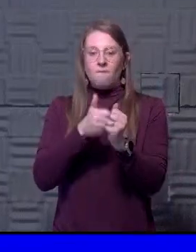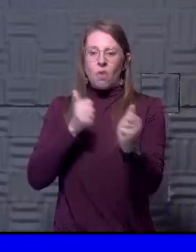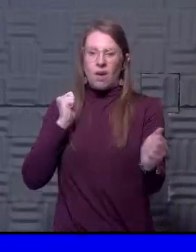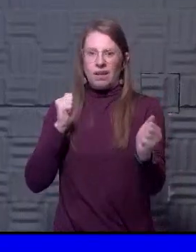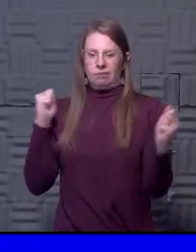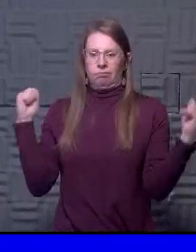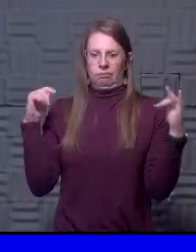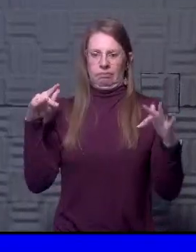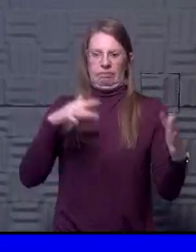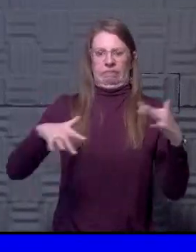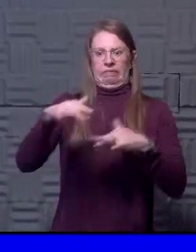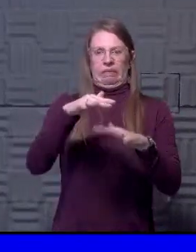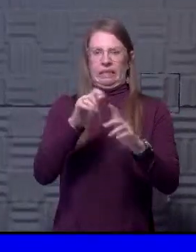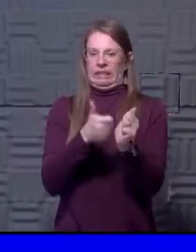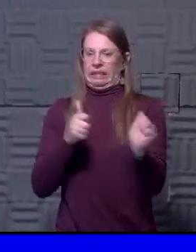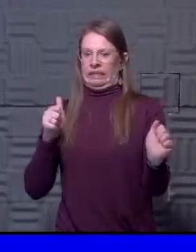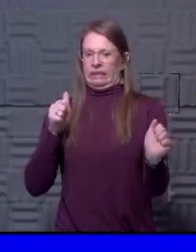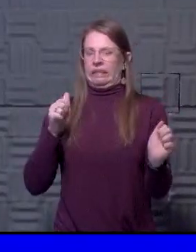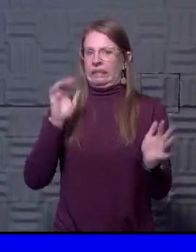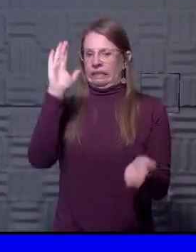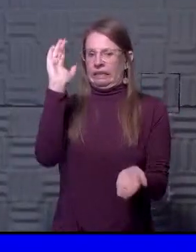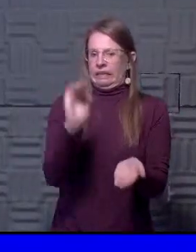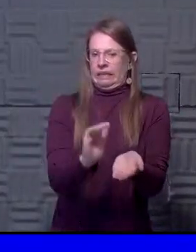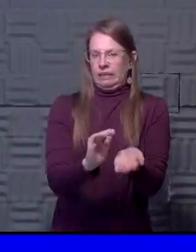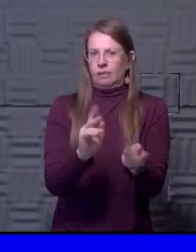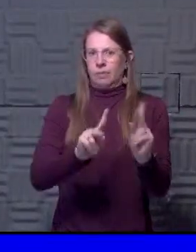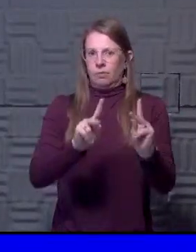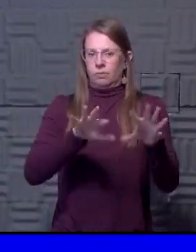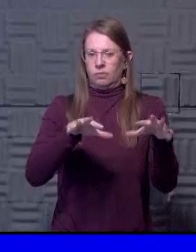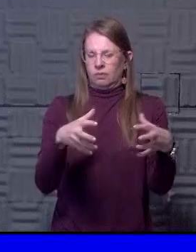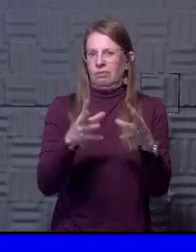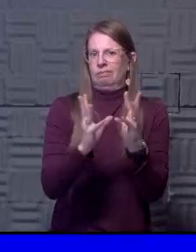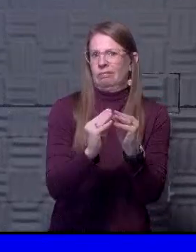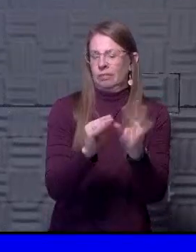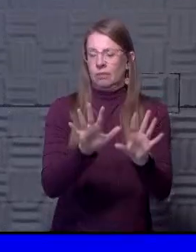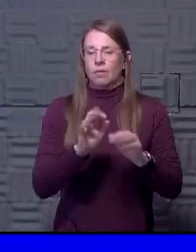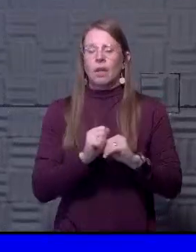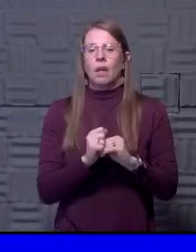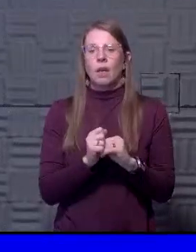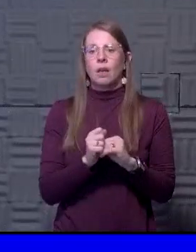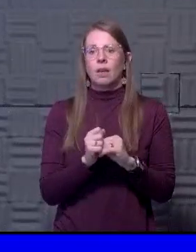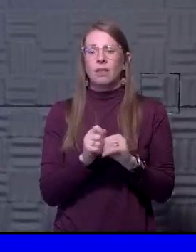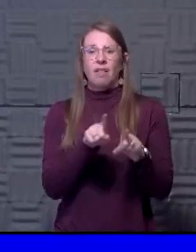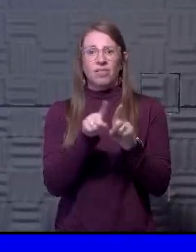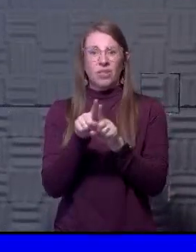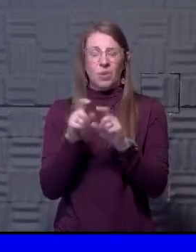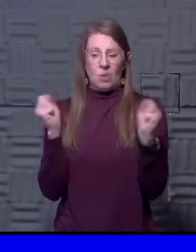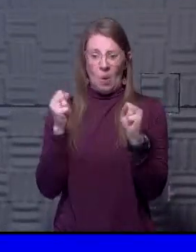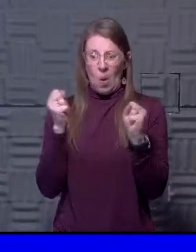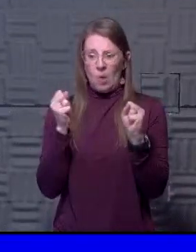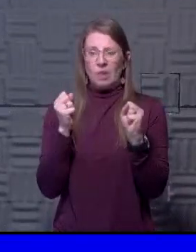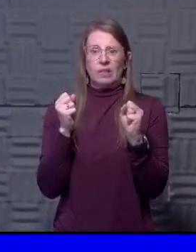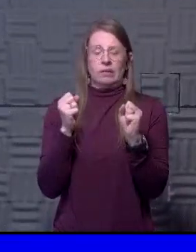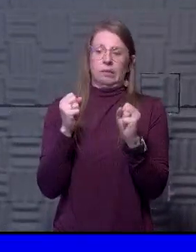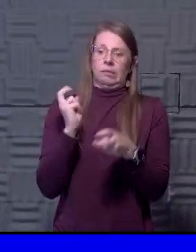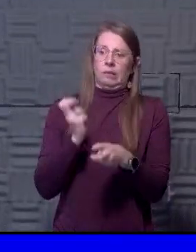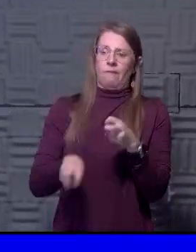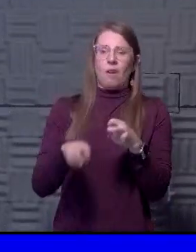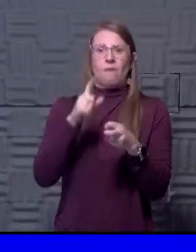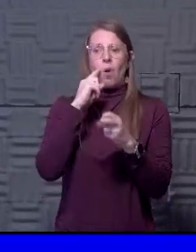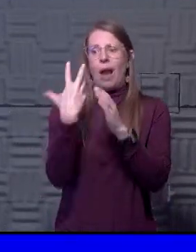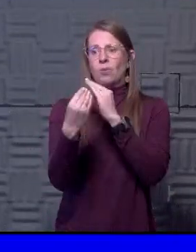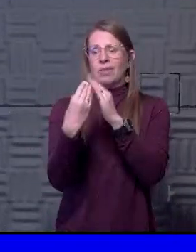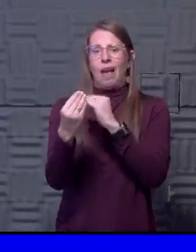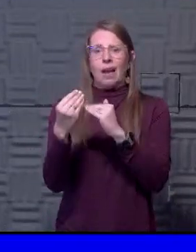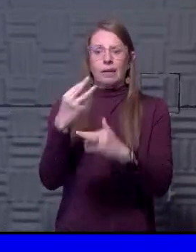gathering. The message kind of ramped up as we got to Halloween and the colder temperatures because it was more difficult to do any gatherings at all